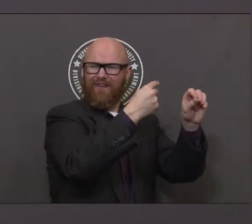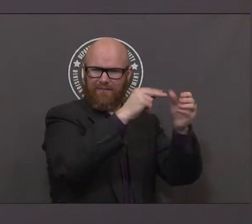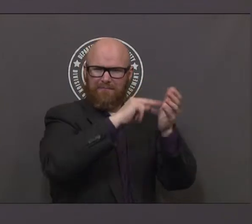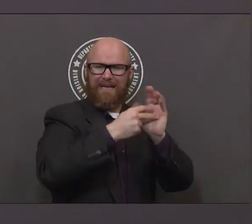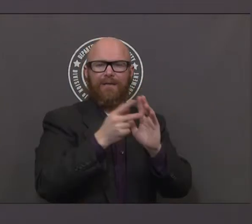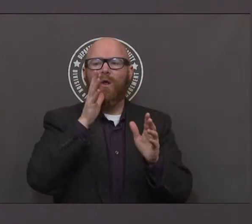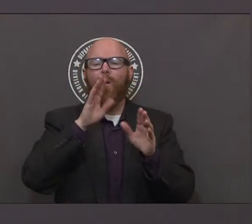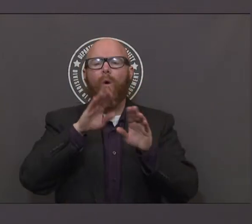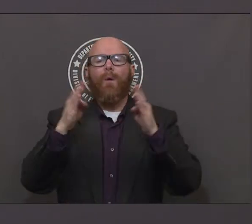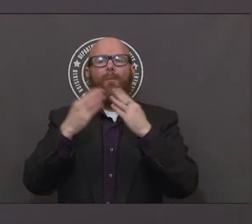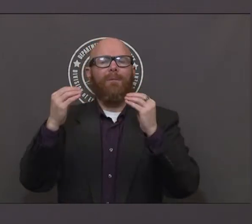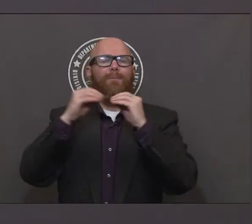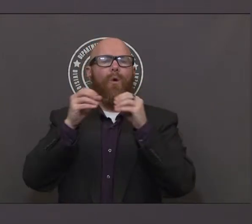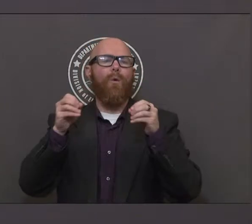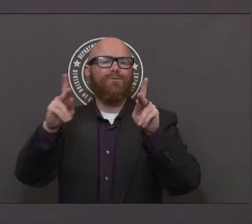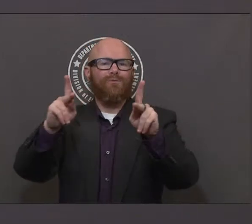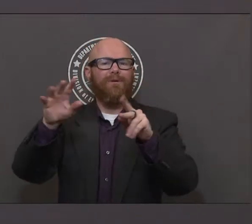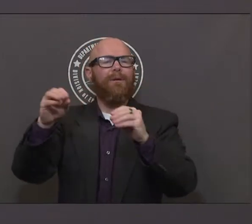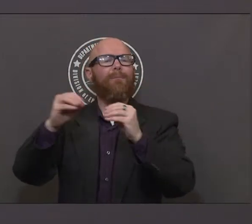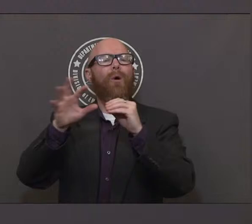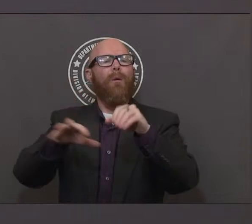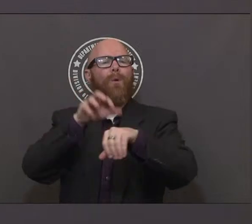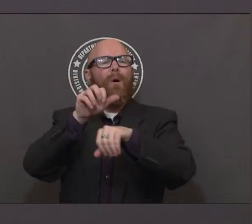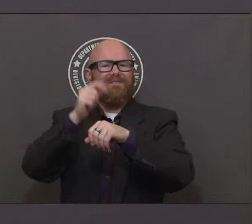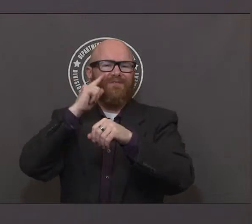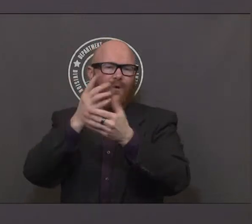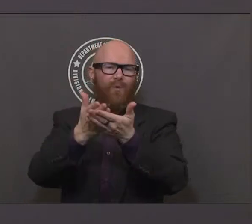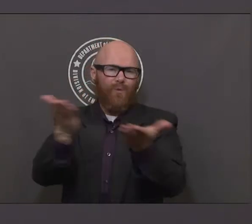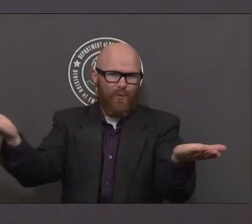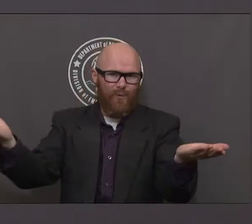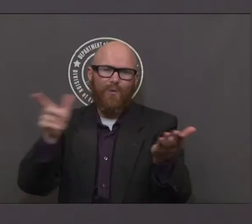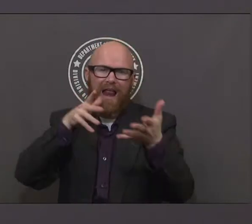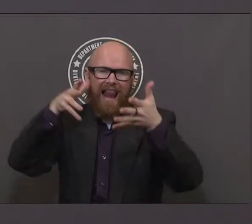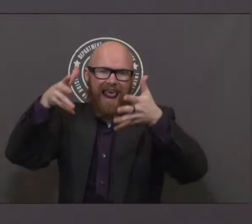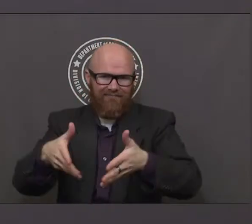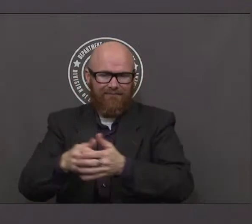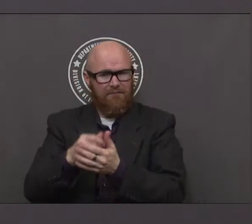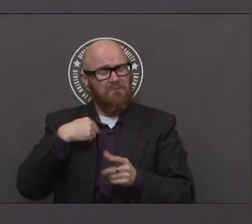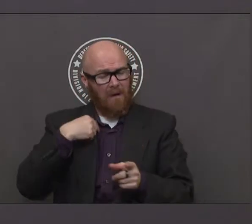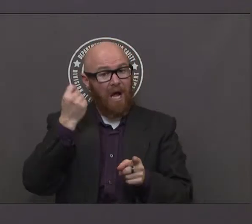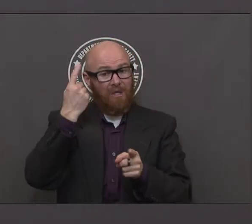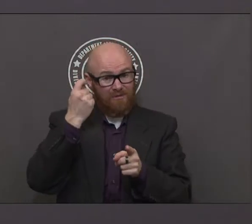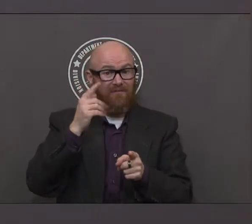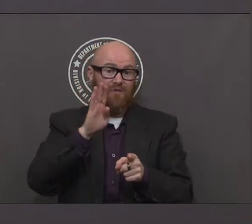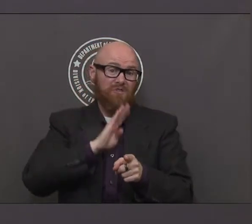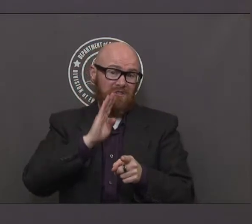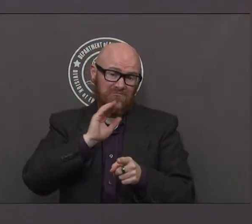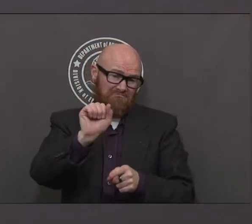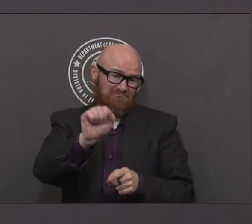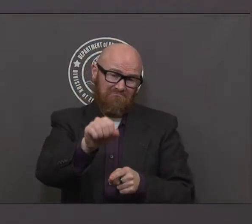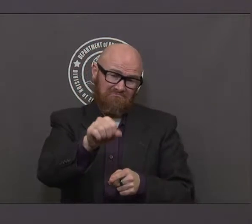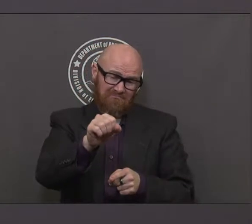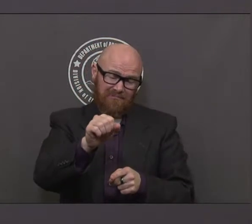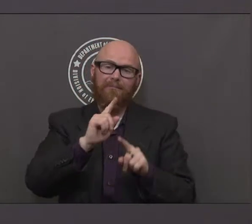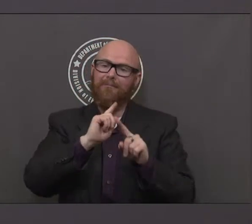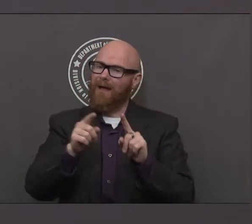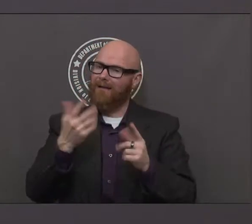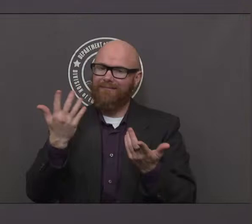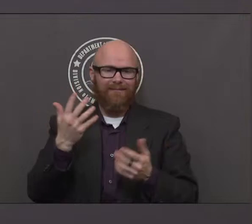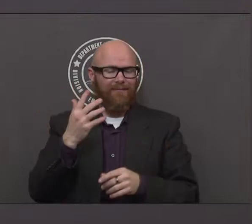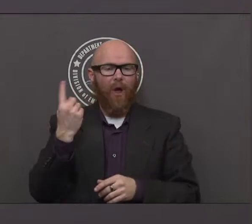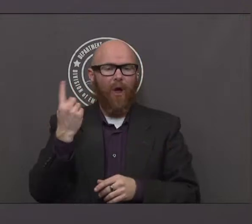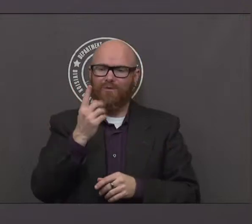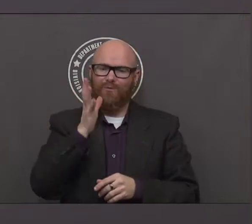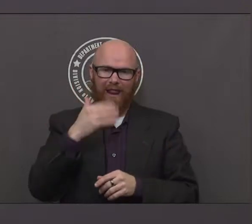to get theirs. And that's the exciting news. So again, very frustrating. And as I mentioned before, this is always going to be the problem. We